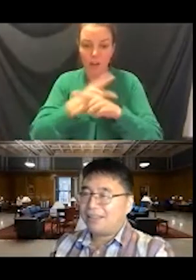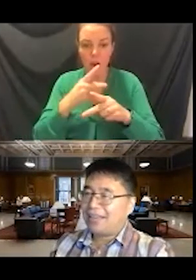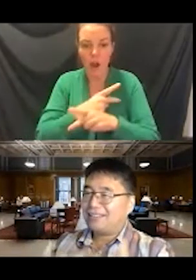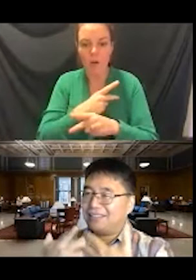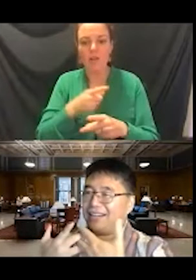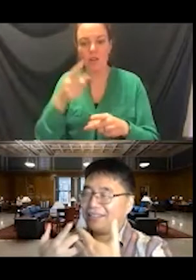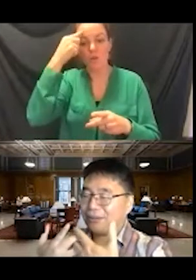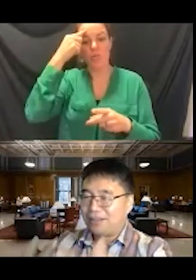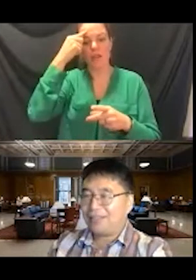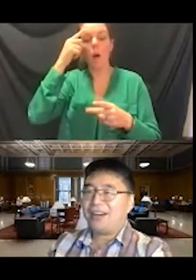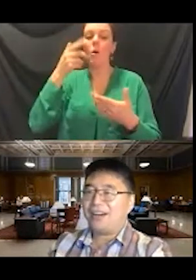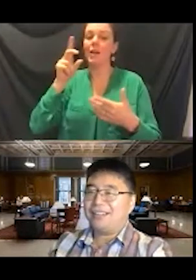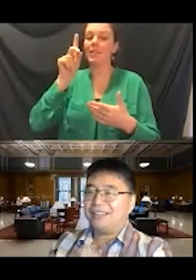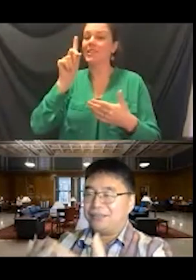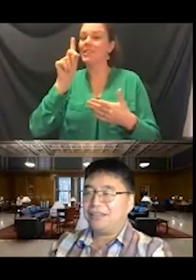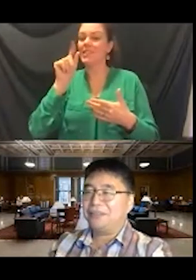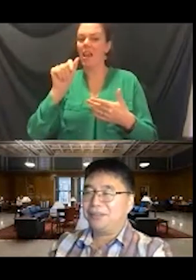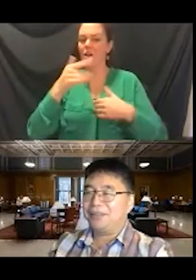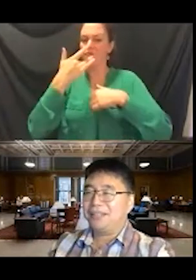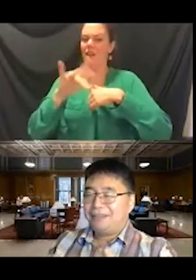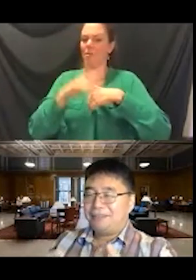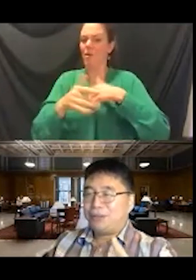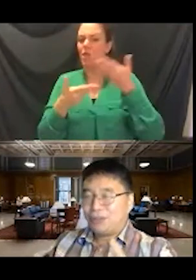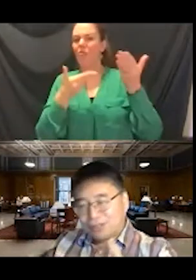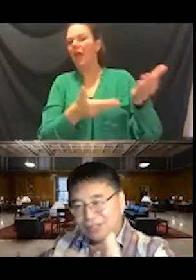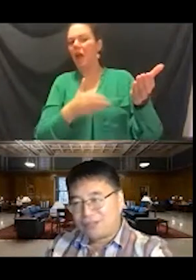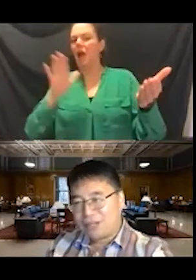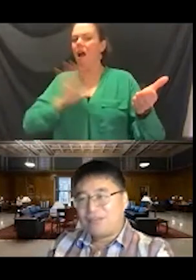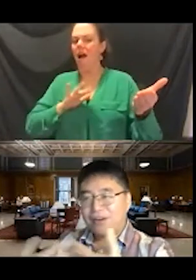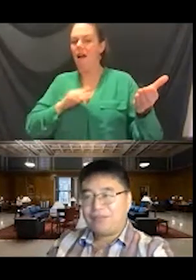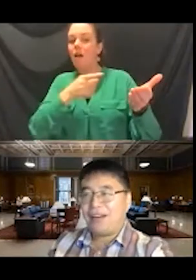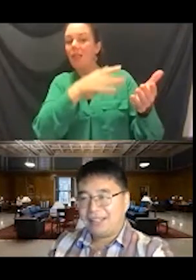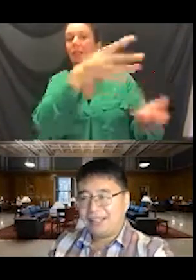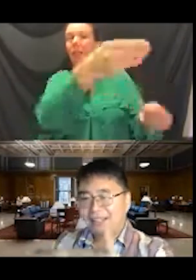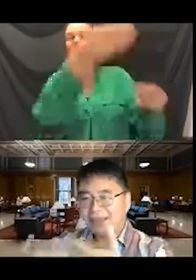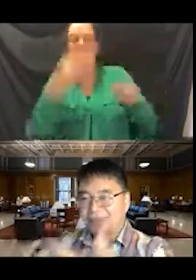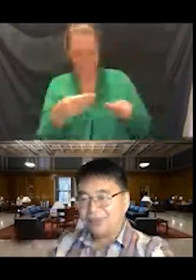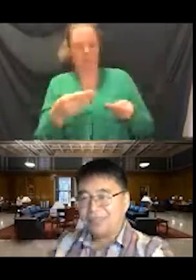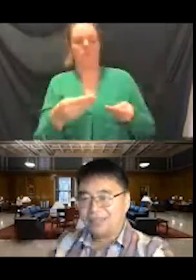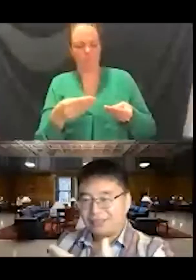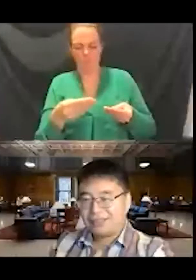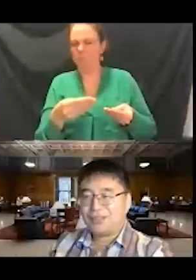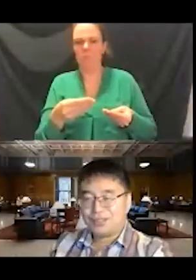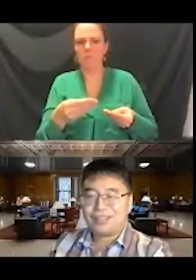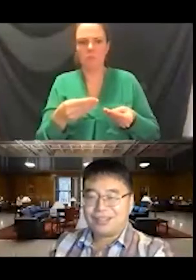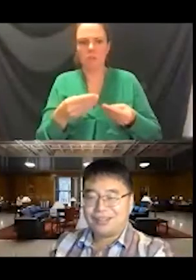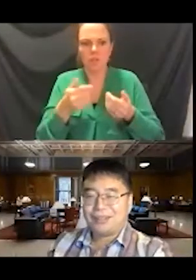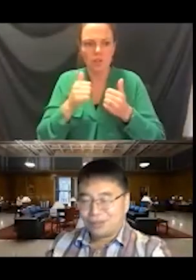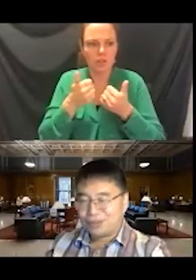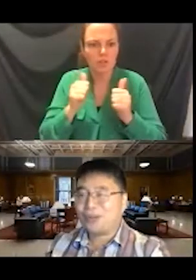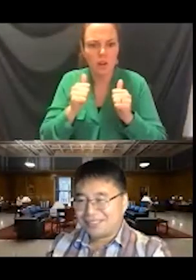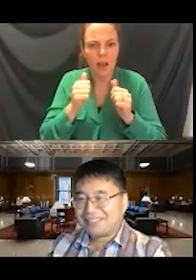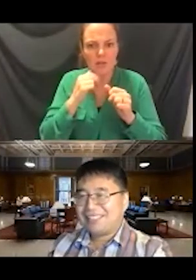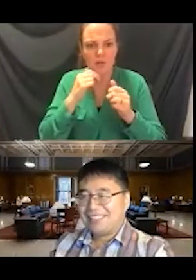think that data is already there and it's available, but once you try to verify it and try to to consider